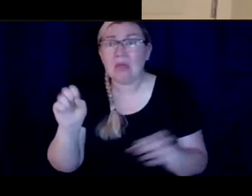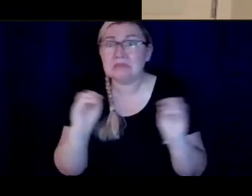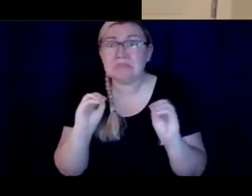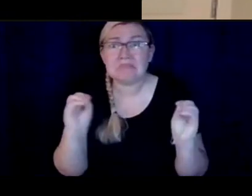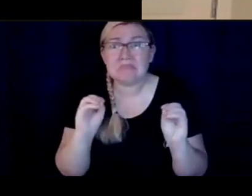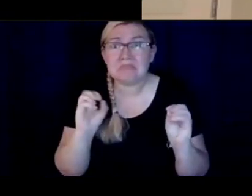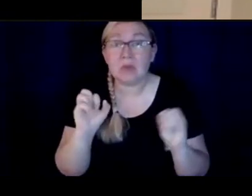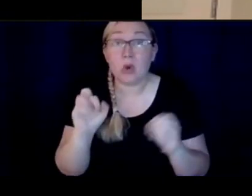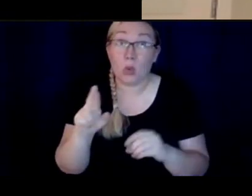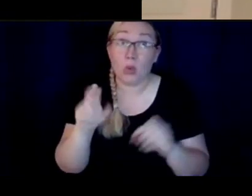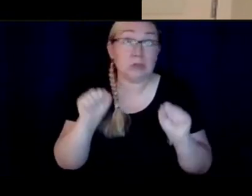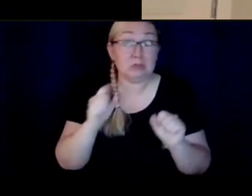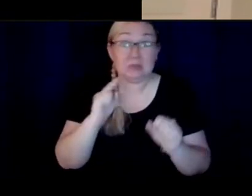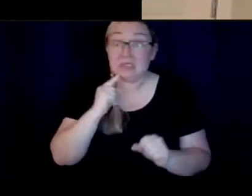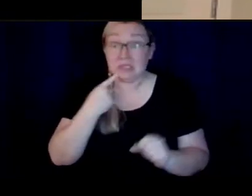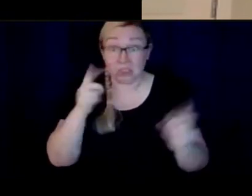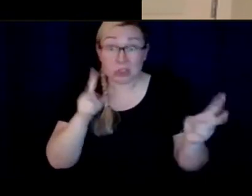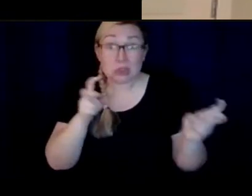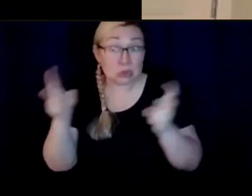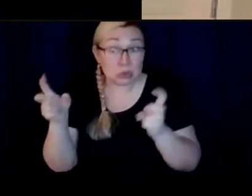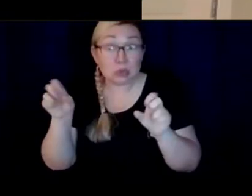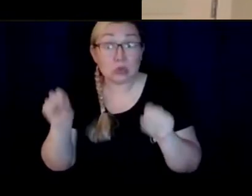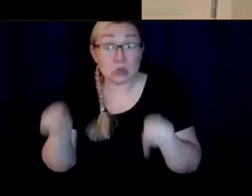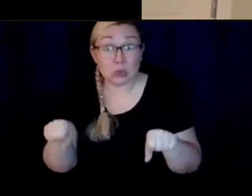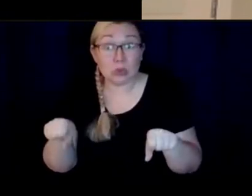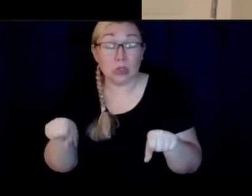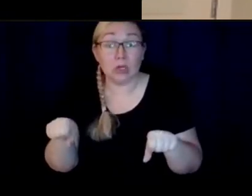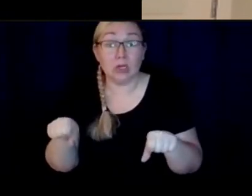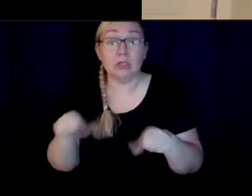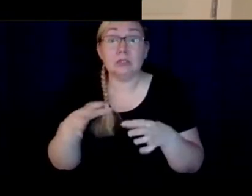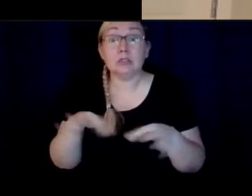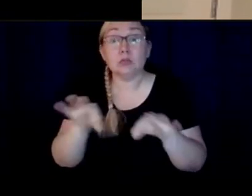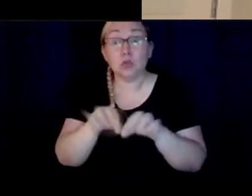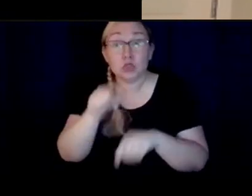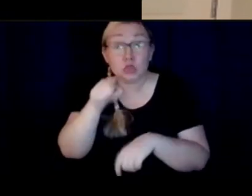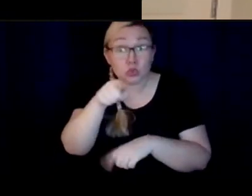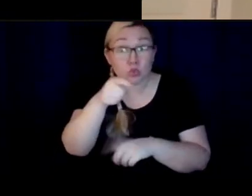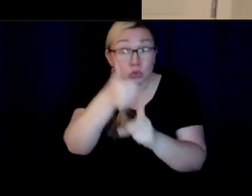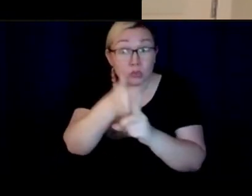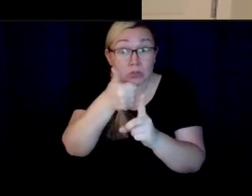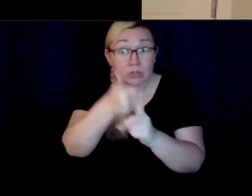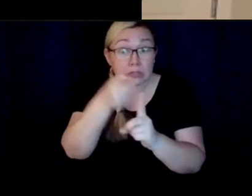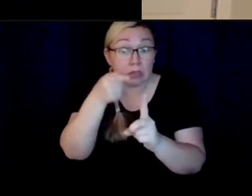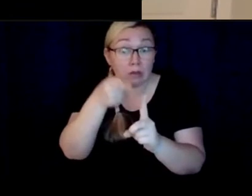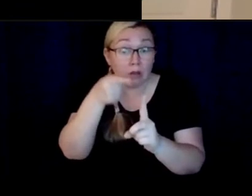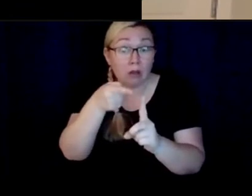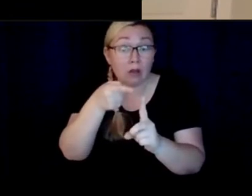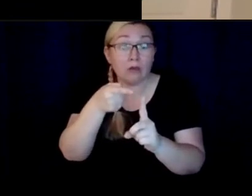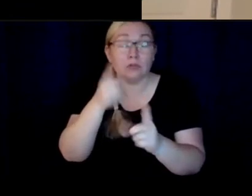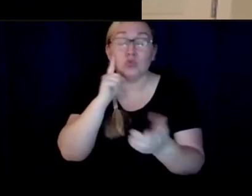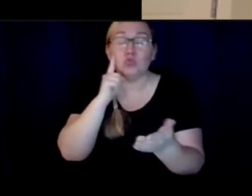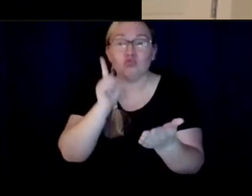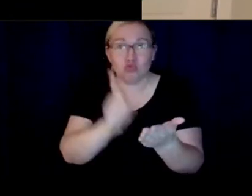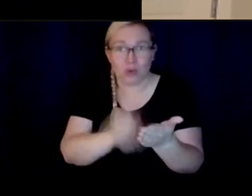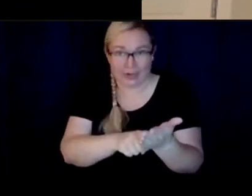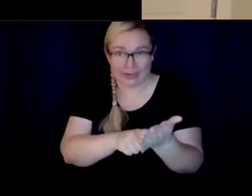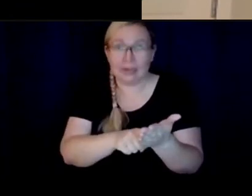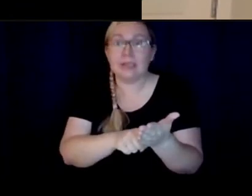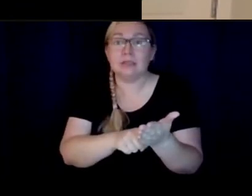real serious issue. So part of this is you, yourself, recognizing that